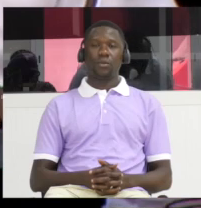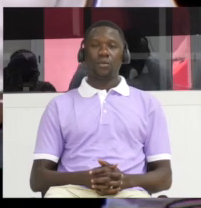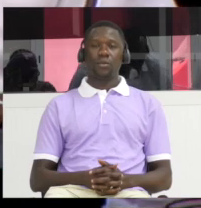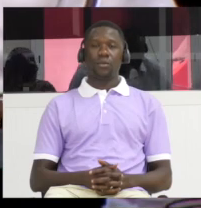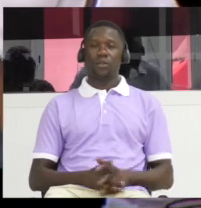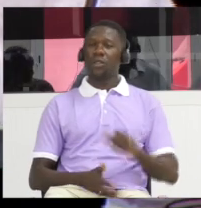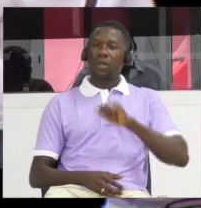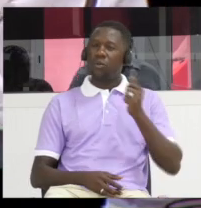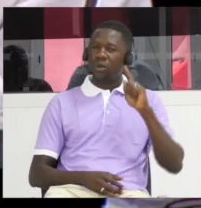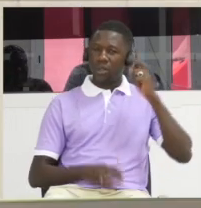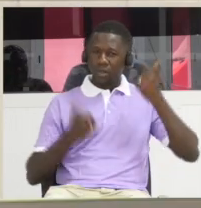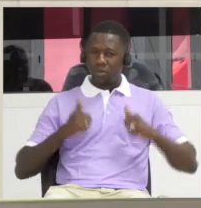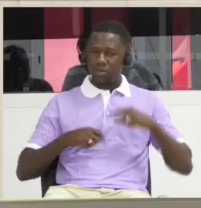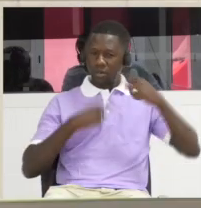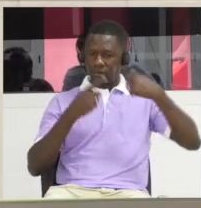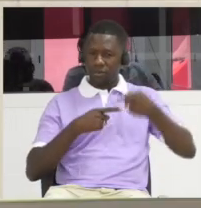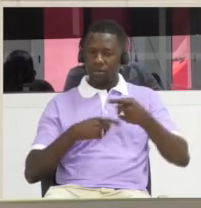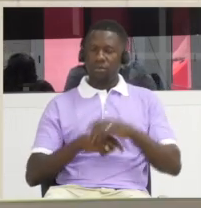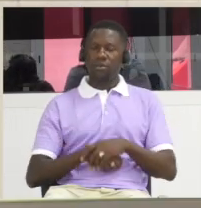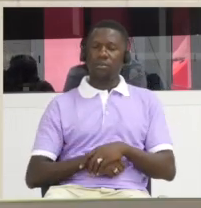And what happened after that?